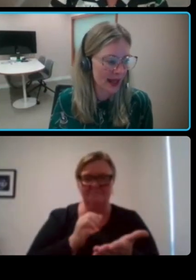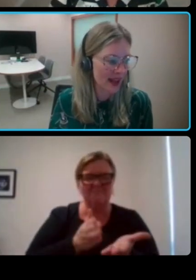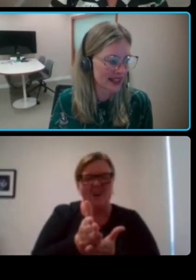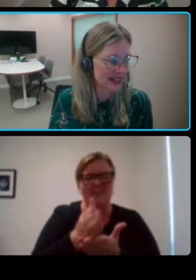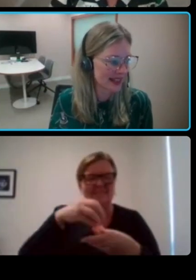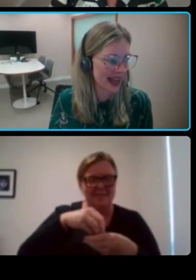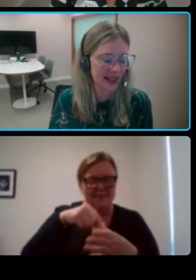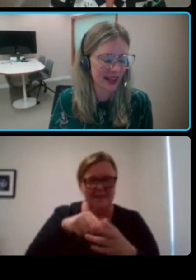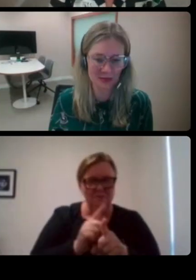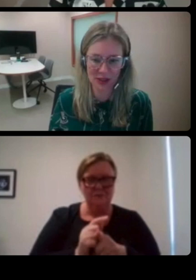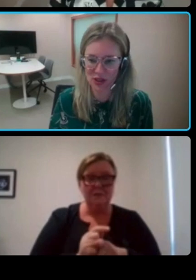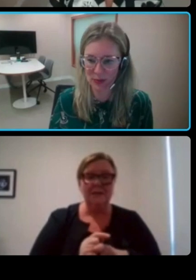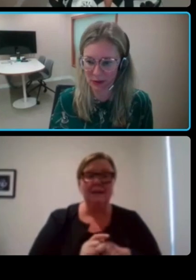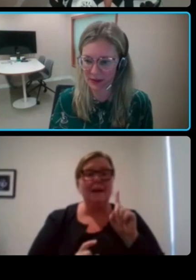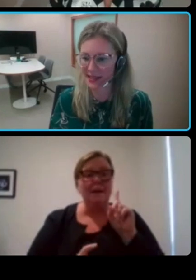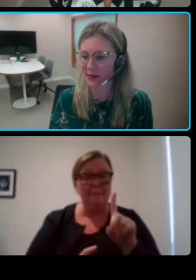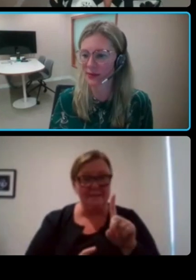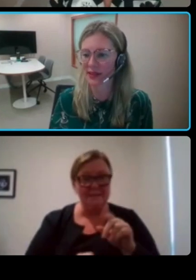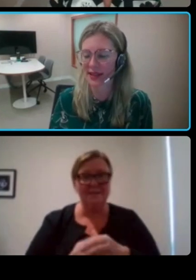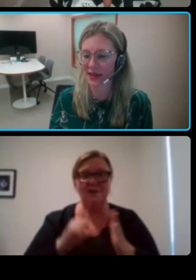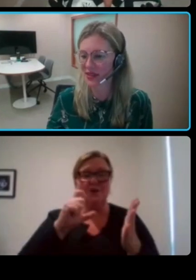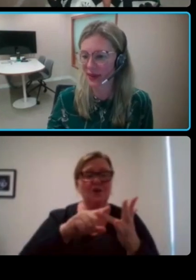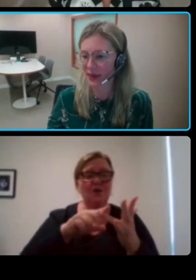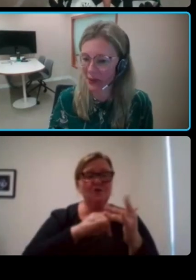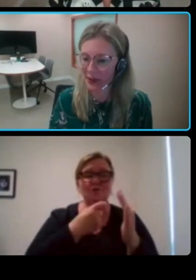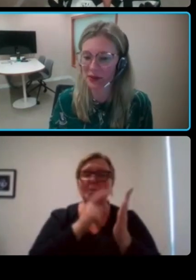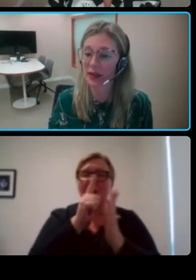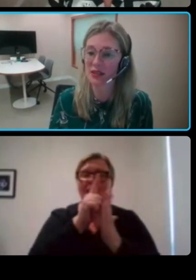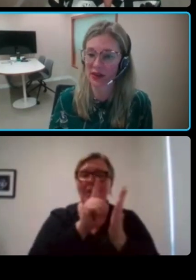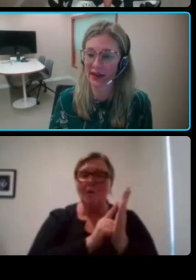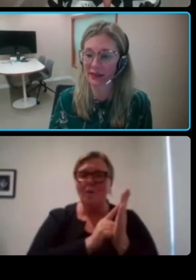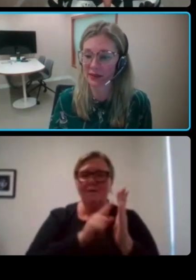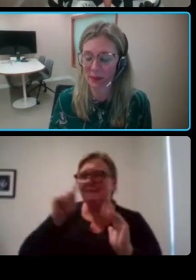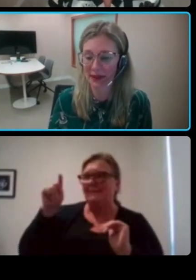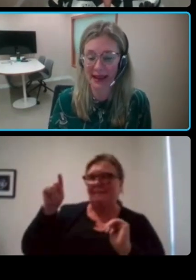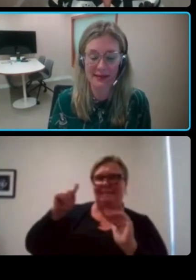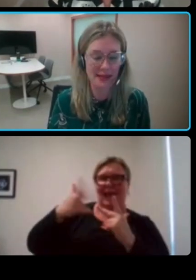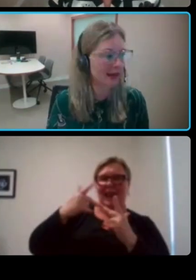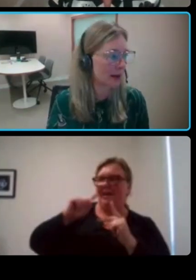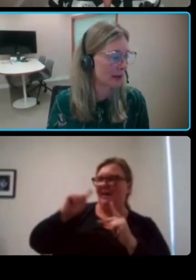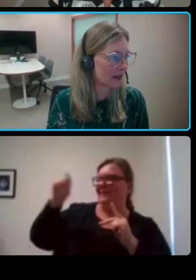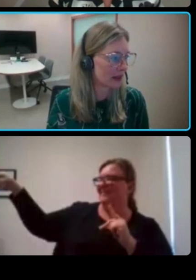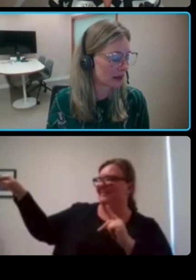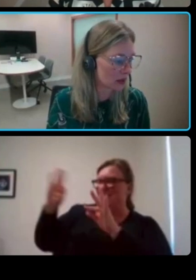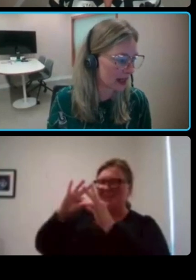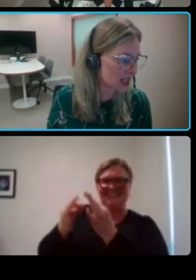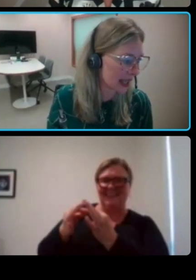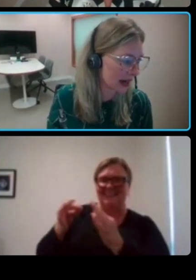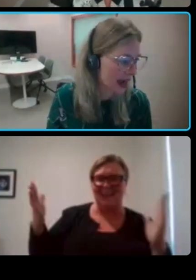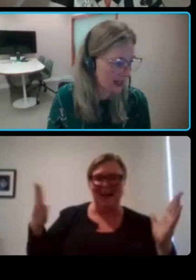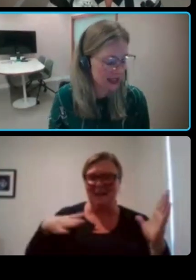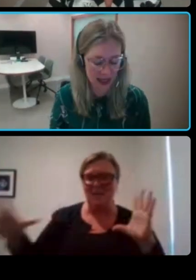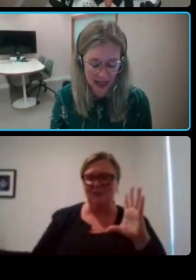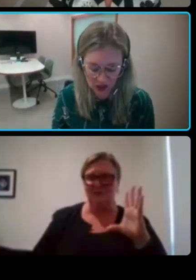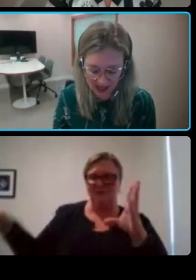off. Having said that, consumer law is dealt with elsewhere, and we're not going to try and replicate that in the New Aged